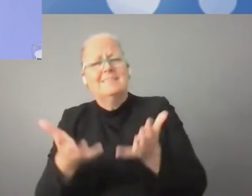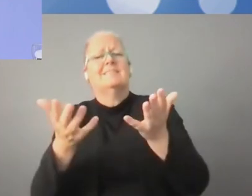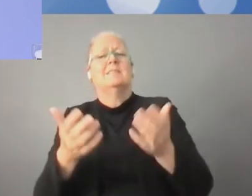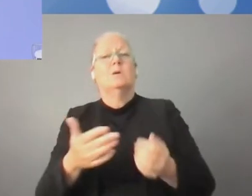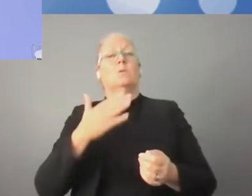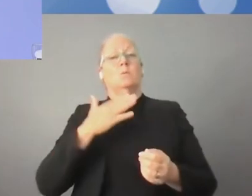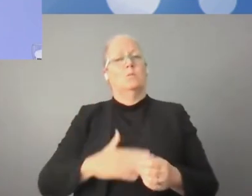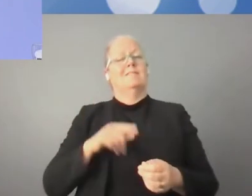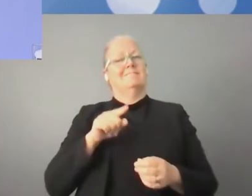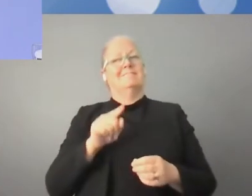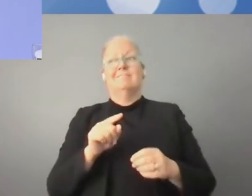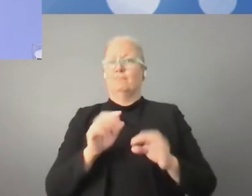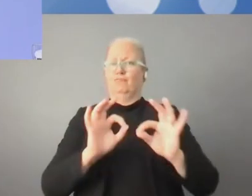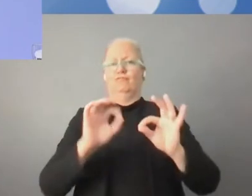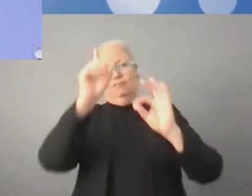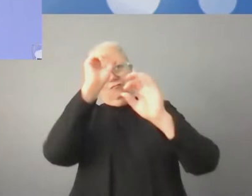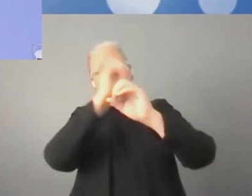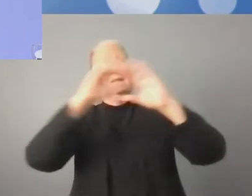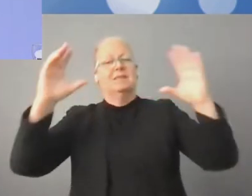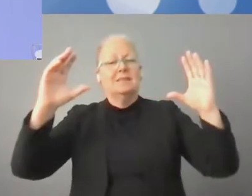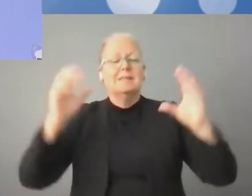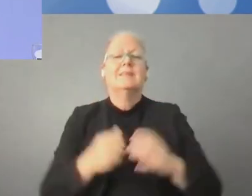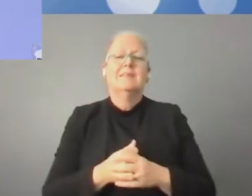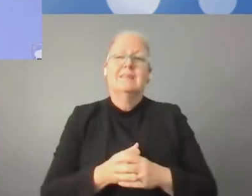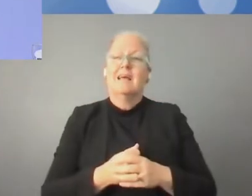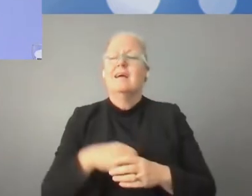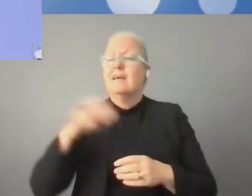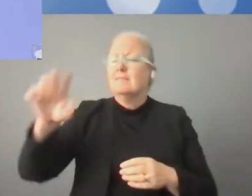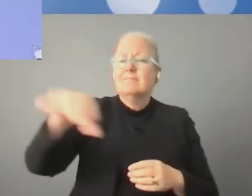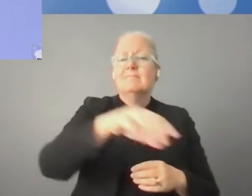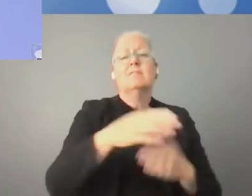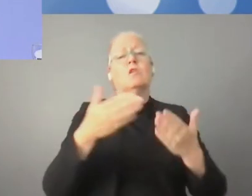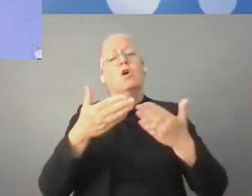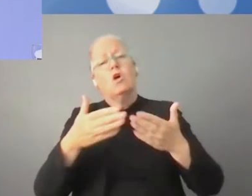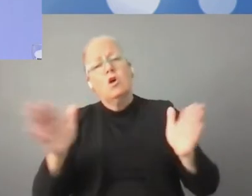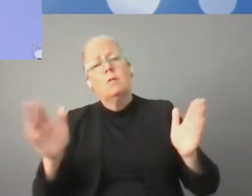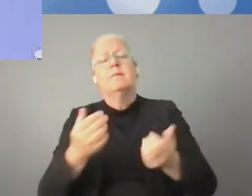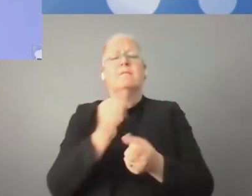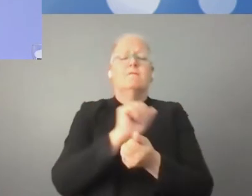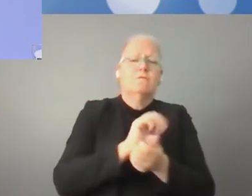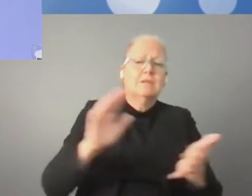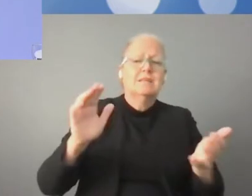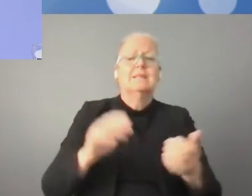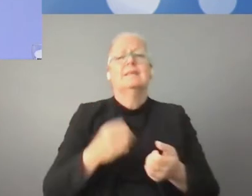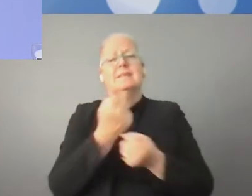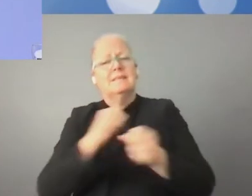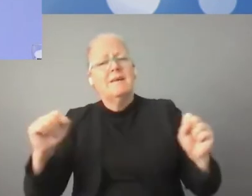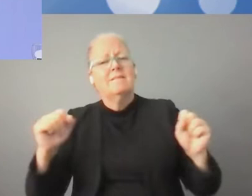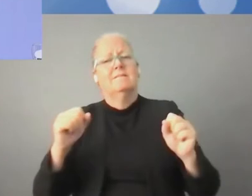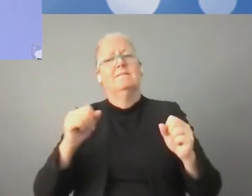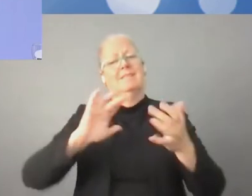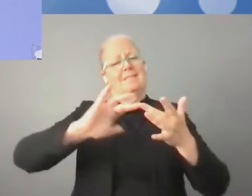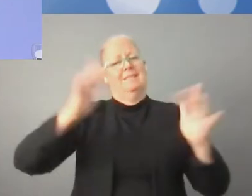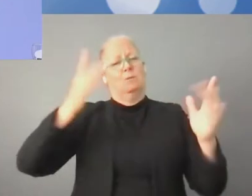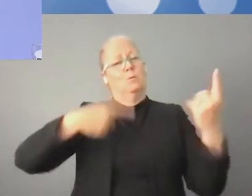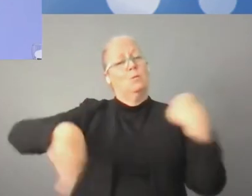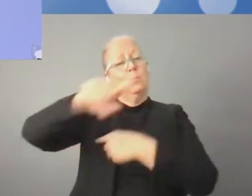and which is for an open free and safe secure internet for all other entities of